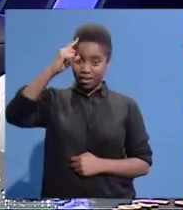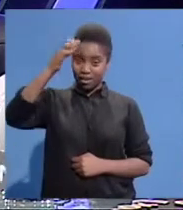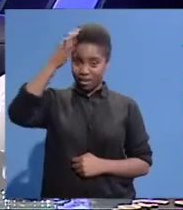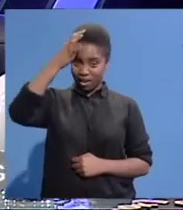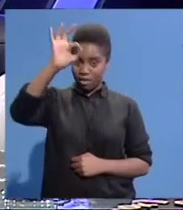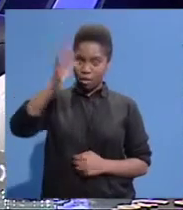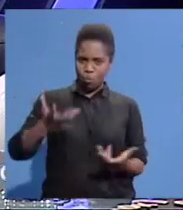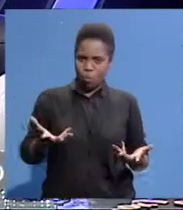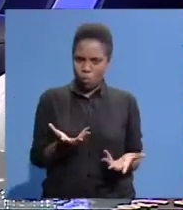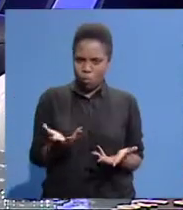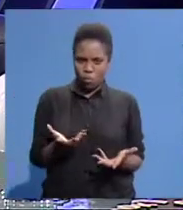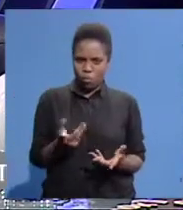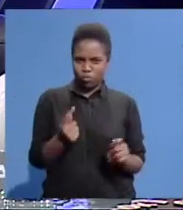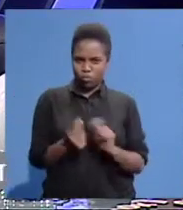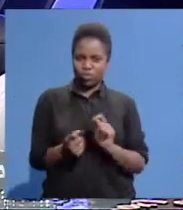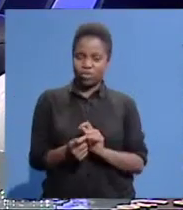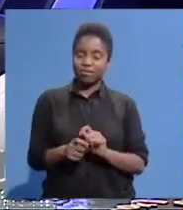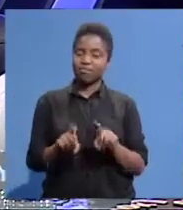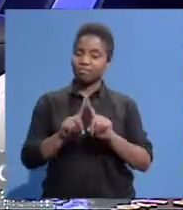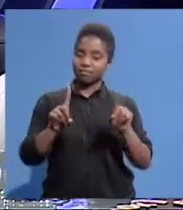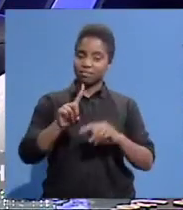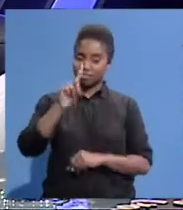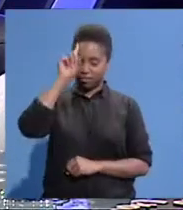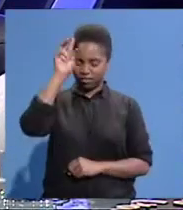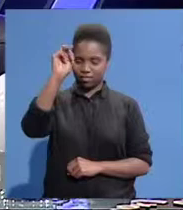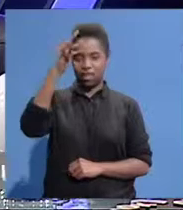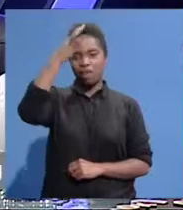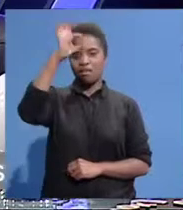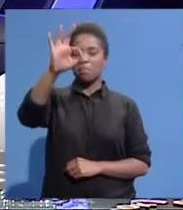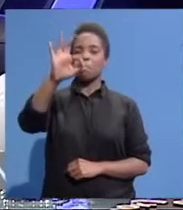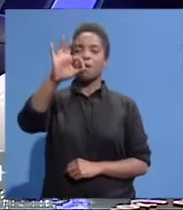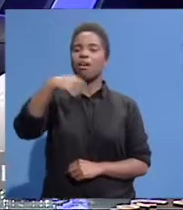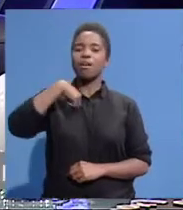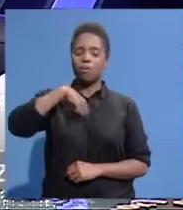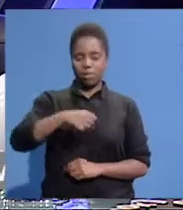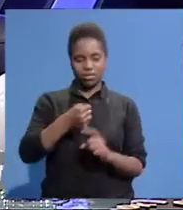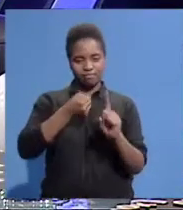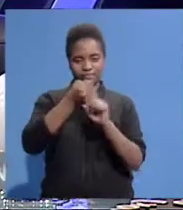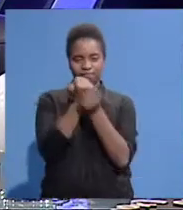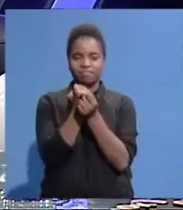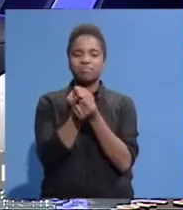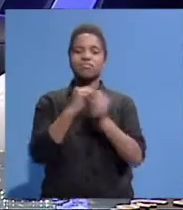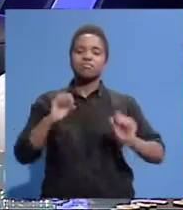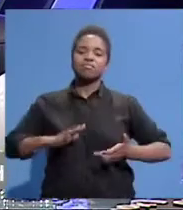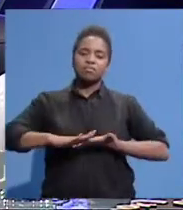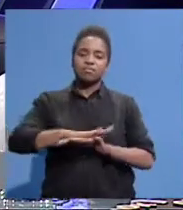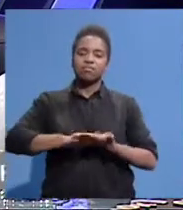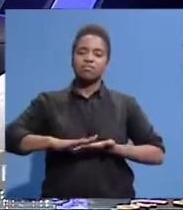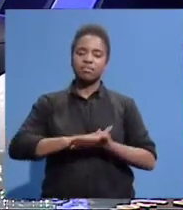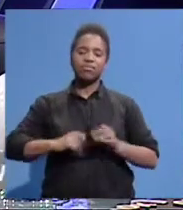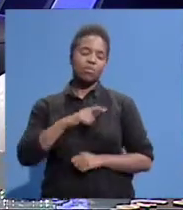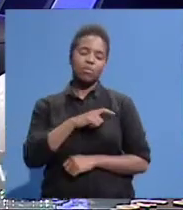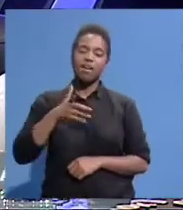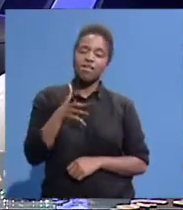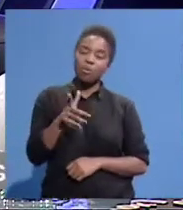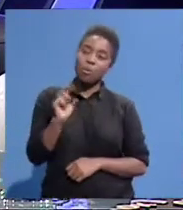be steering the nation. However, Madiba and his government had opted for freedom, reconciliation and forgiveness for the sake of all South